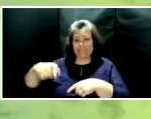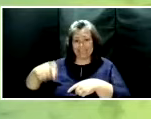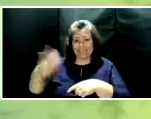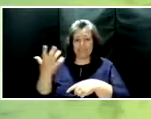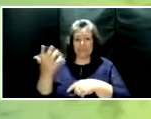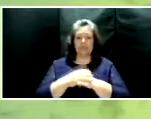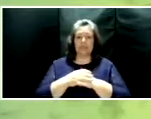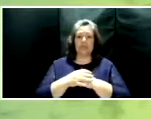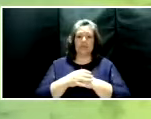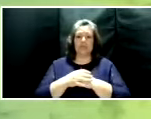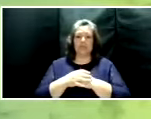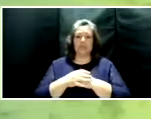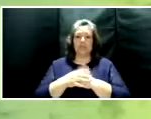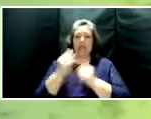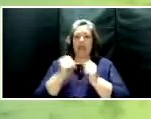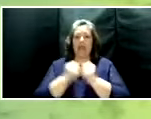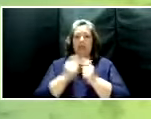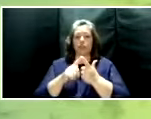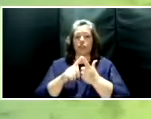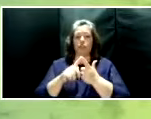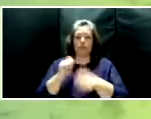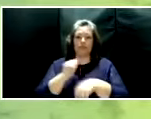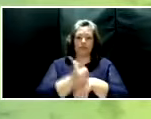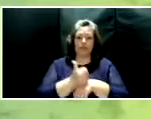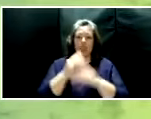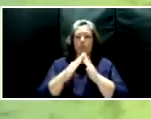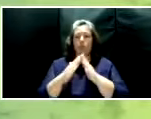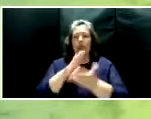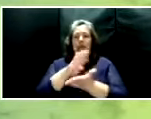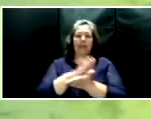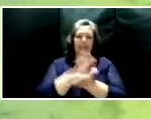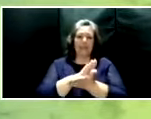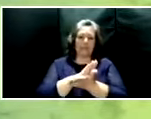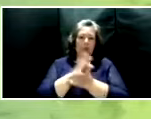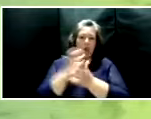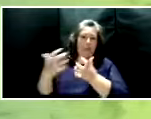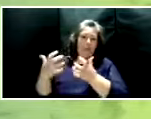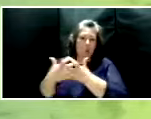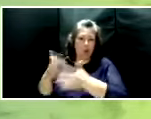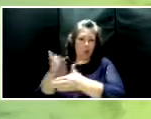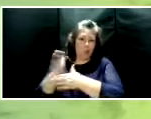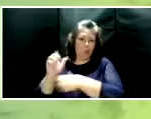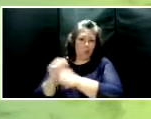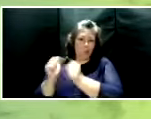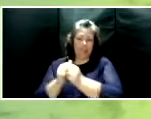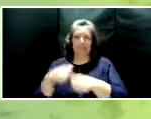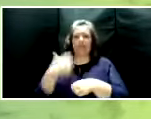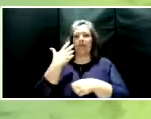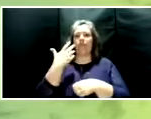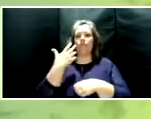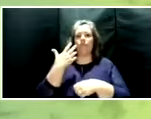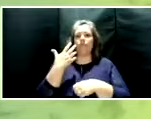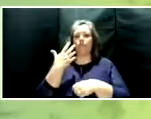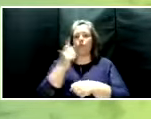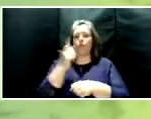how to form community academic partnerships or community agency partnerships towards